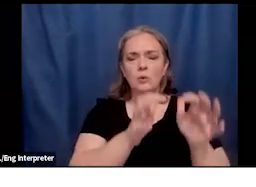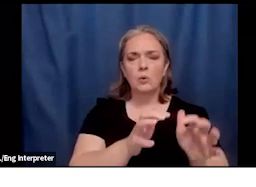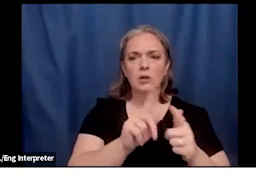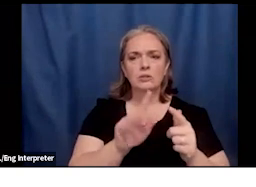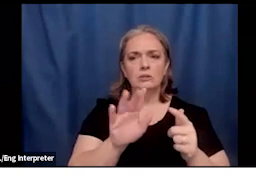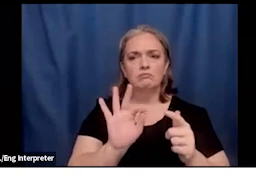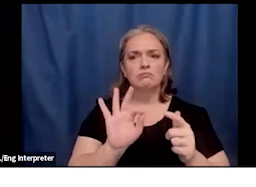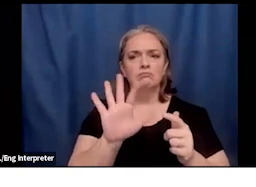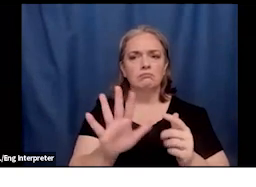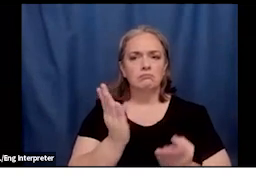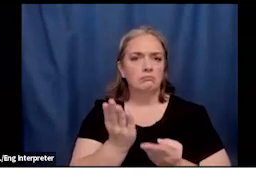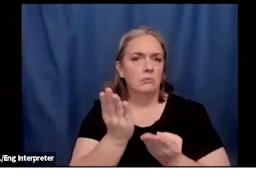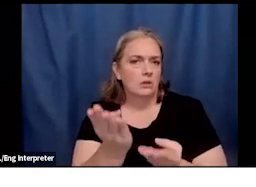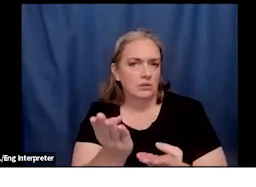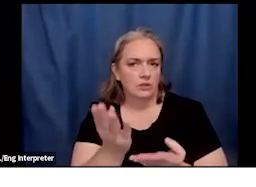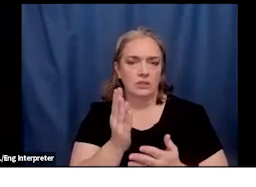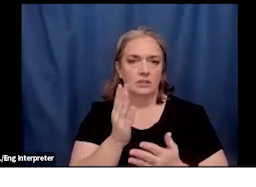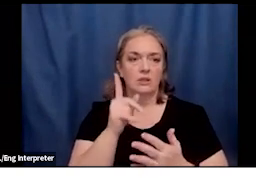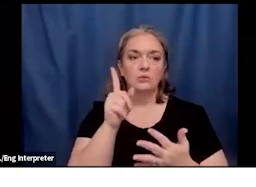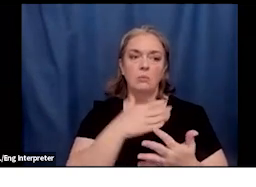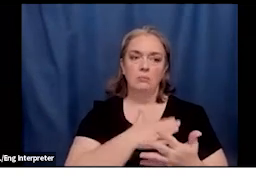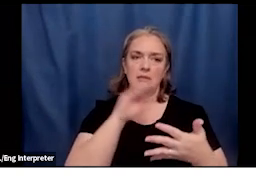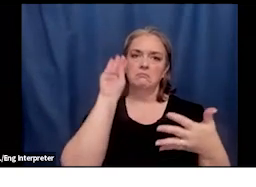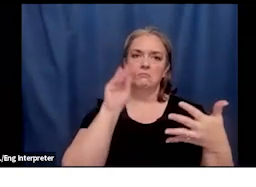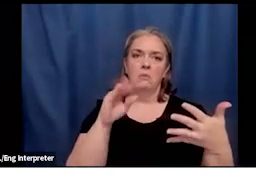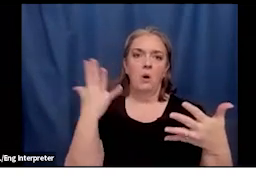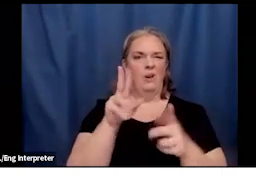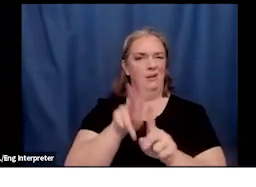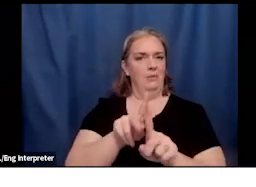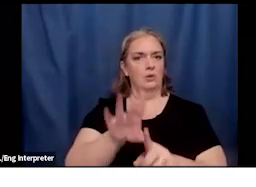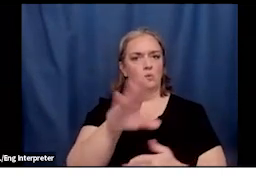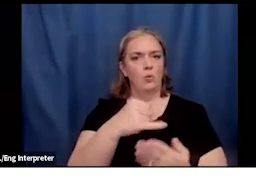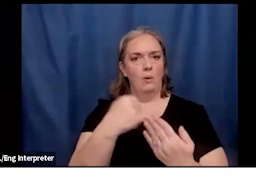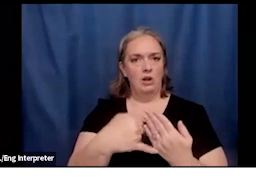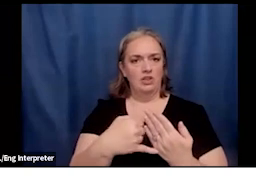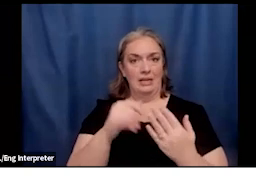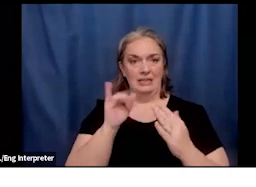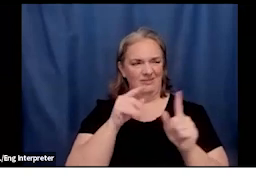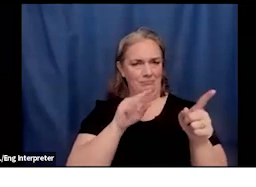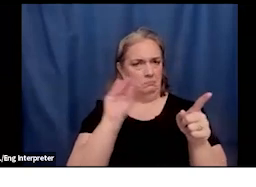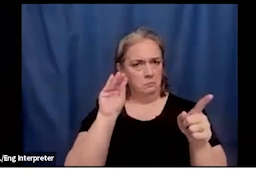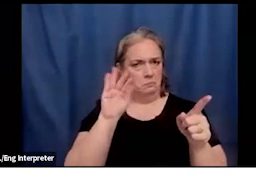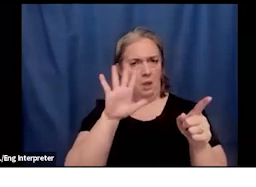need to complete the rows that are relevant to your project. If you do have additional expenses, you'll